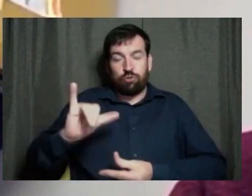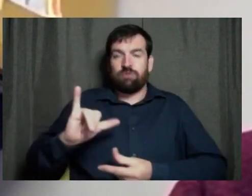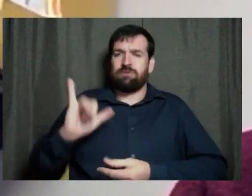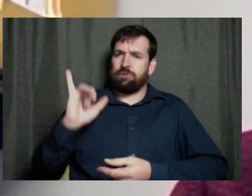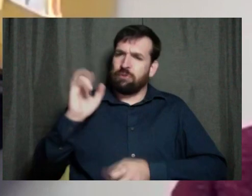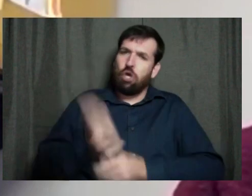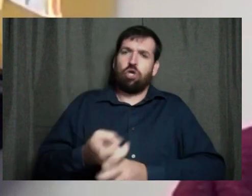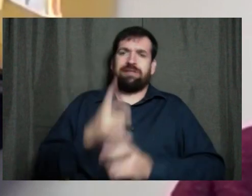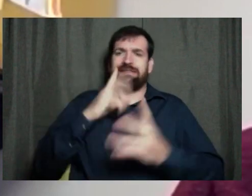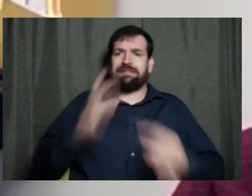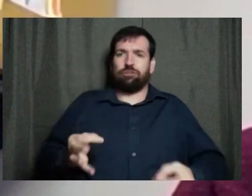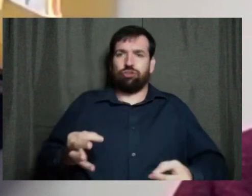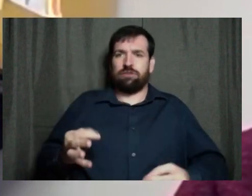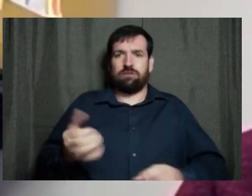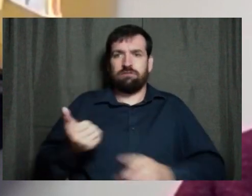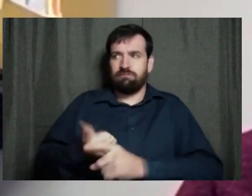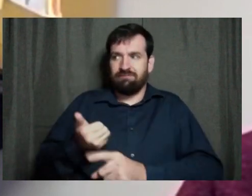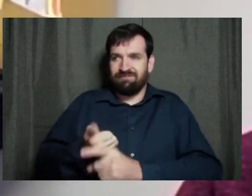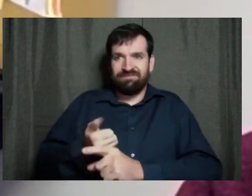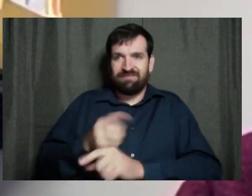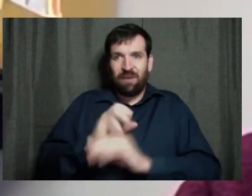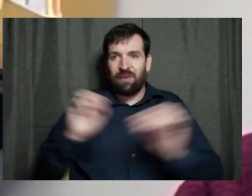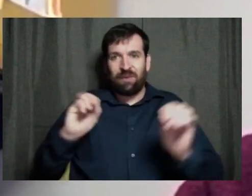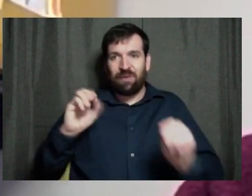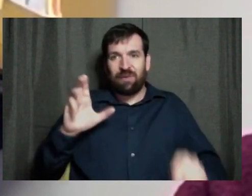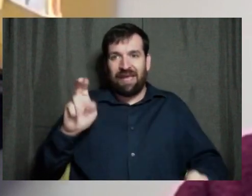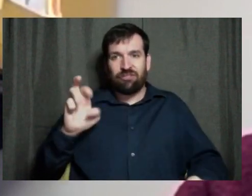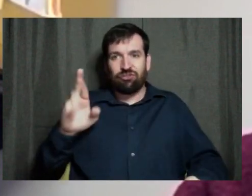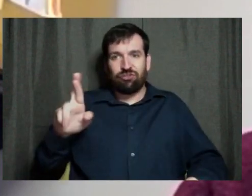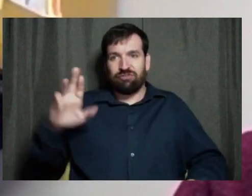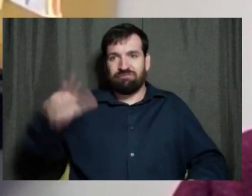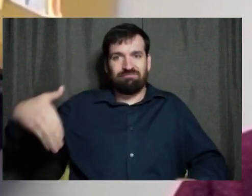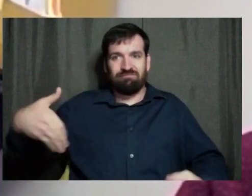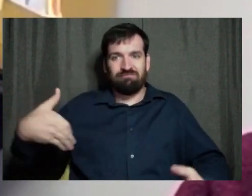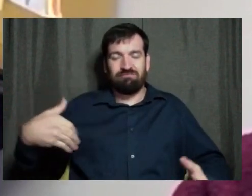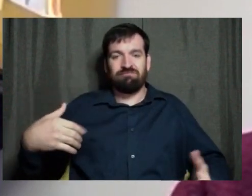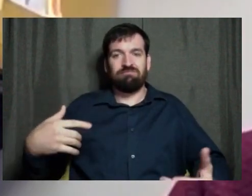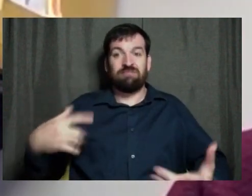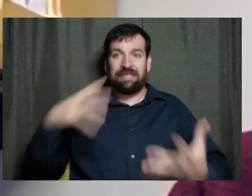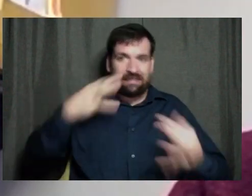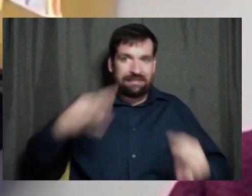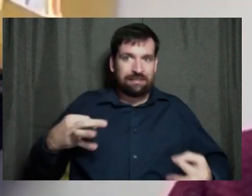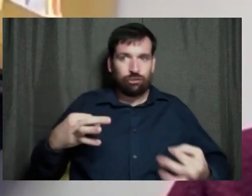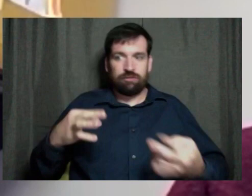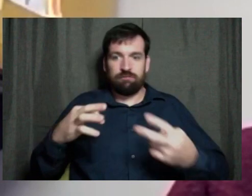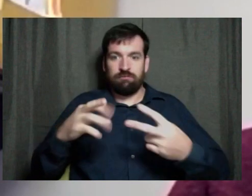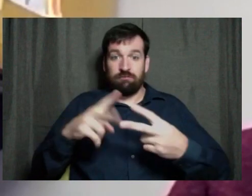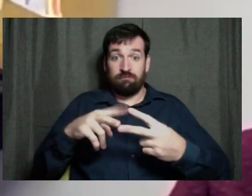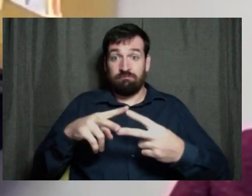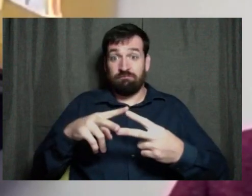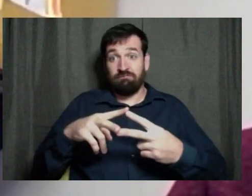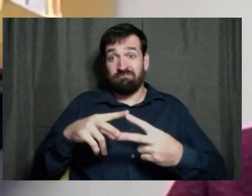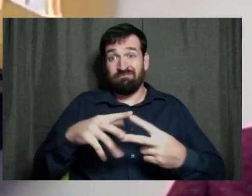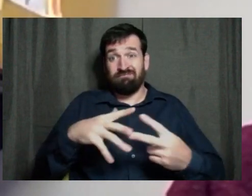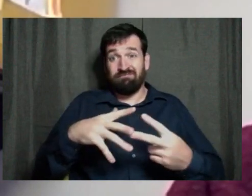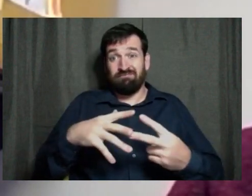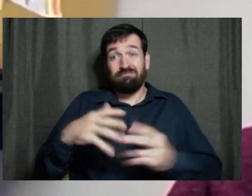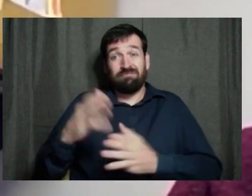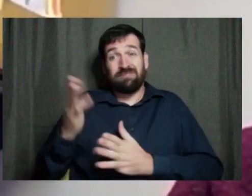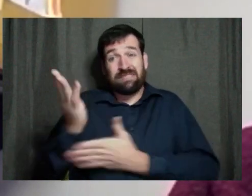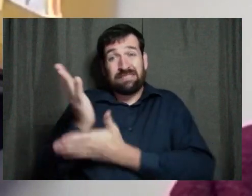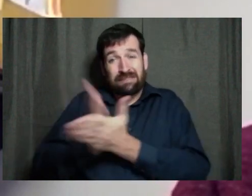her because she wasn't facing cancer at the time. She was faced with the decision to amputate some of her body